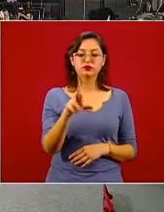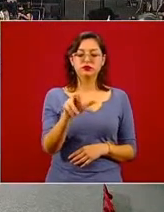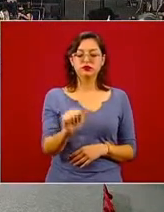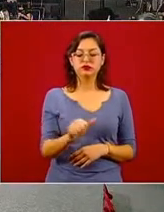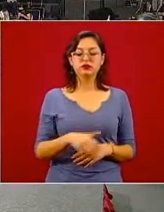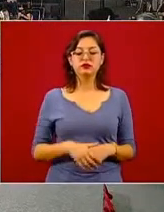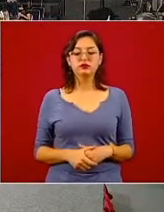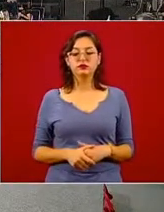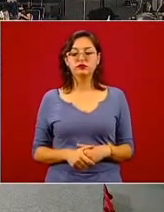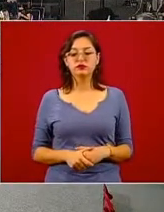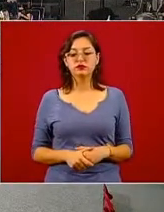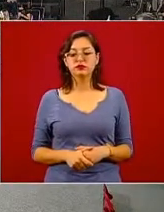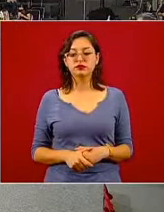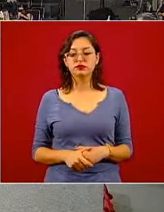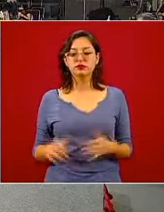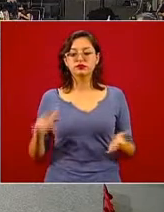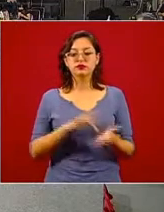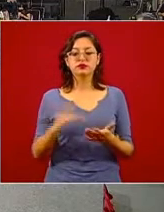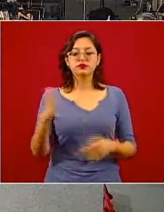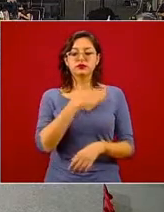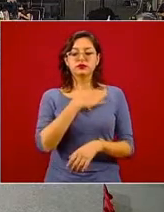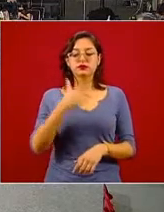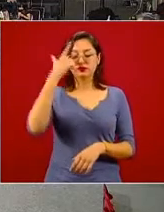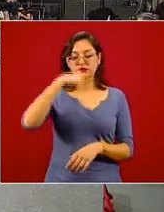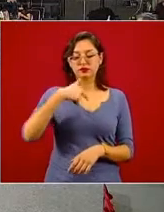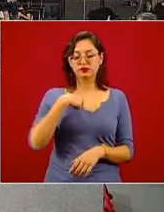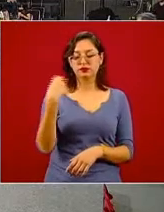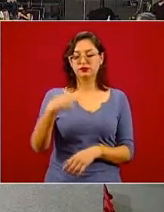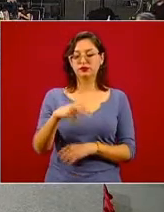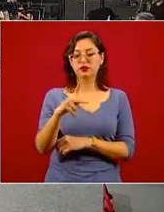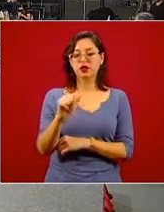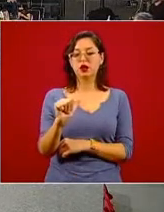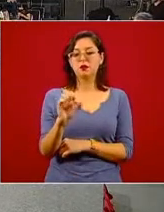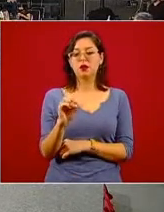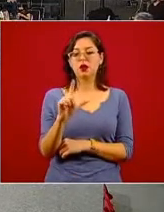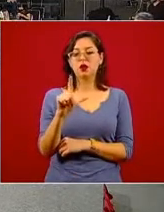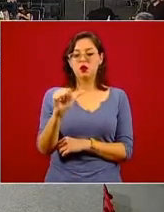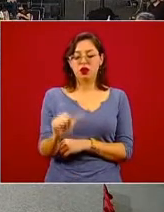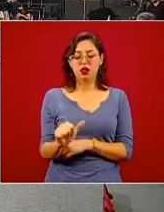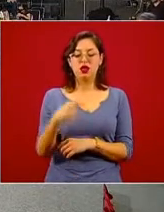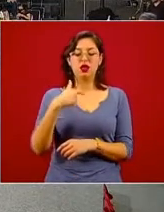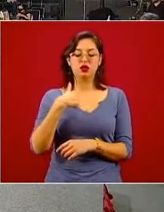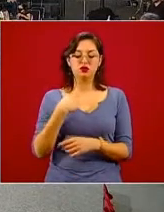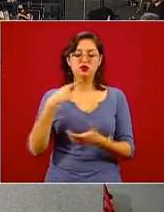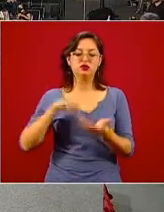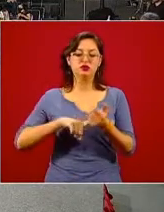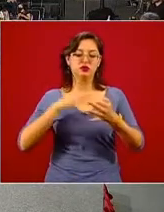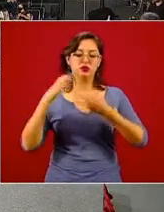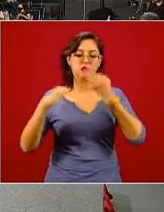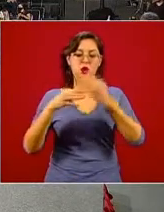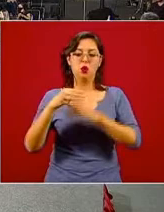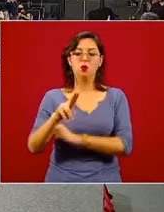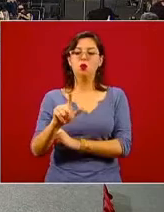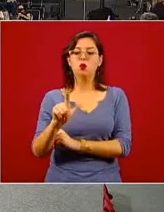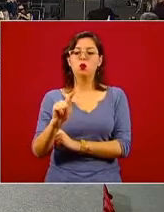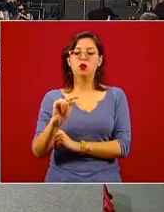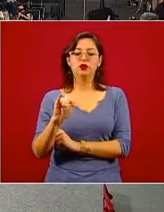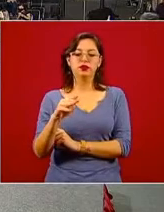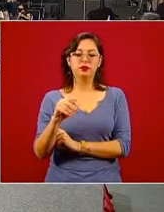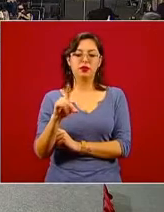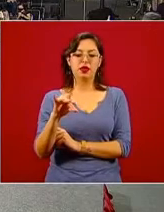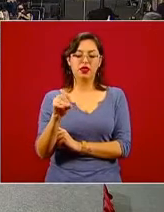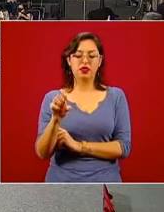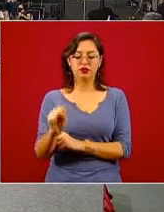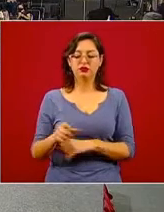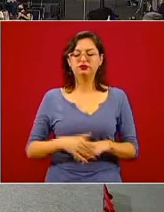Thank you. You and Alejandro, please. Paula Betancourt de Multimedios Televisión. Quisiera preguntarle, bueno, hay Thank un you caso and good night. de más de 20 mexicanos